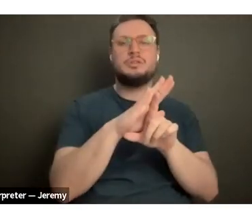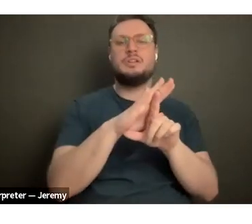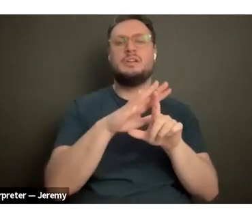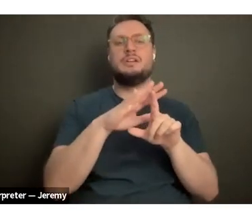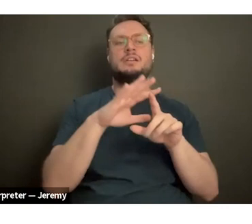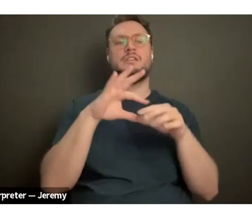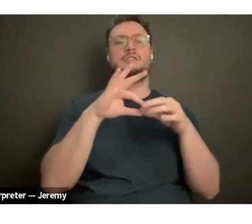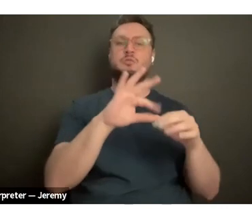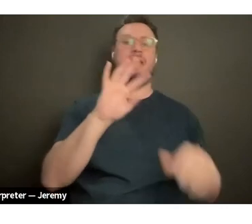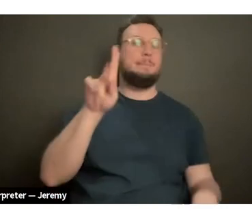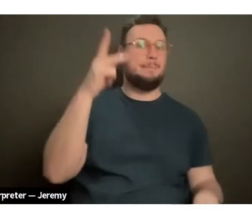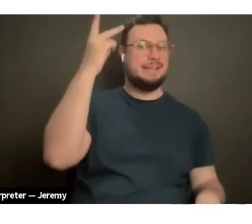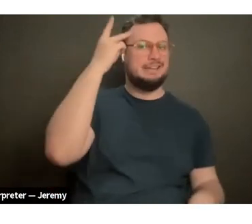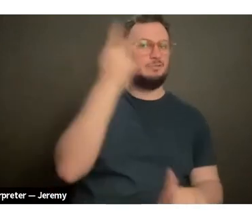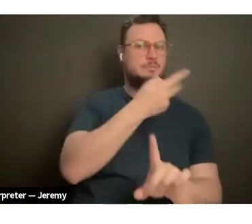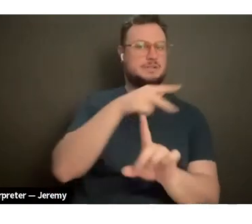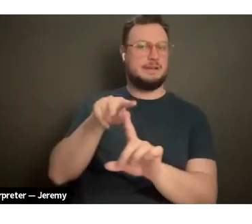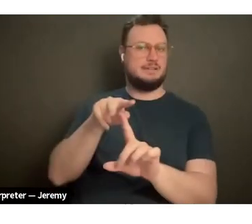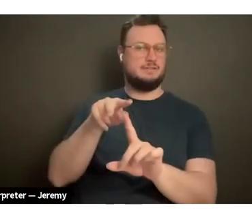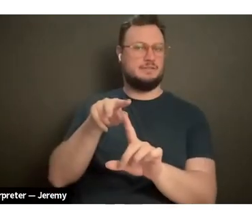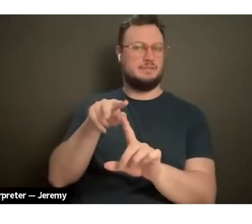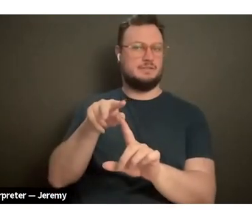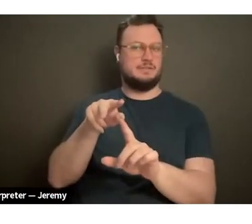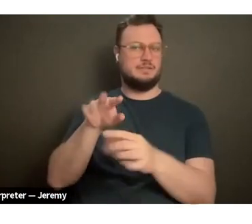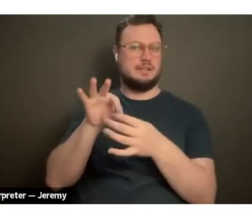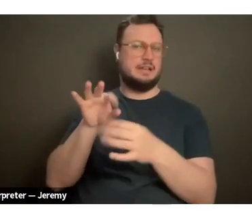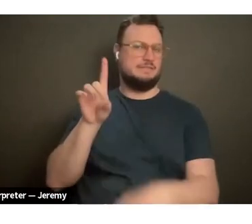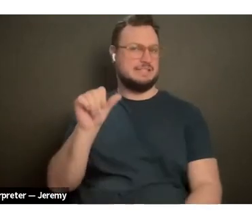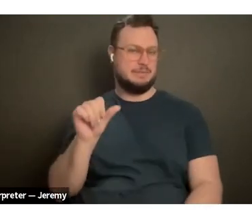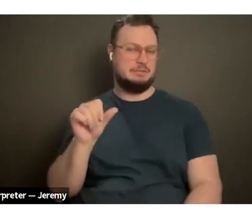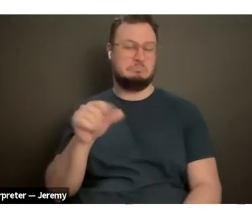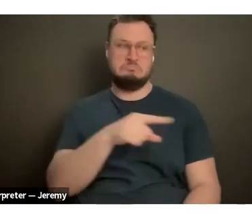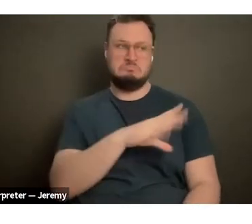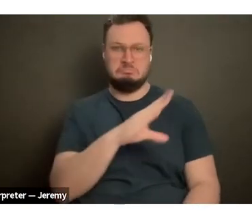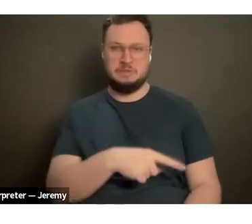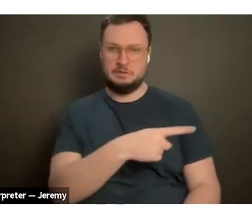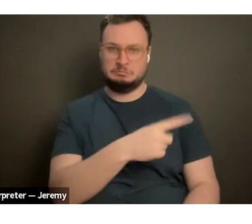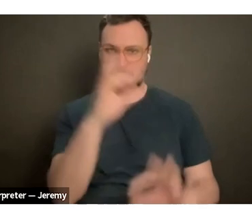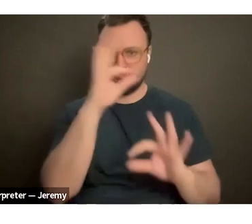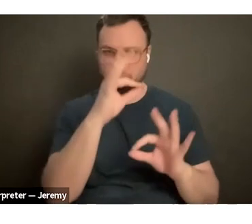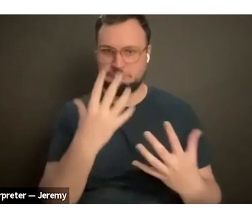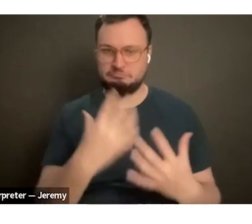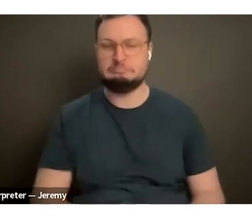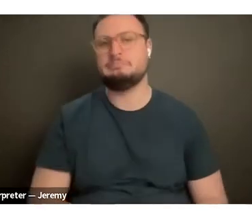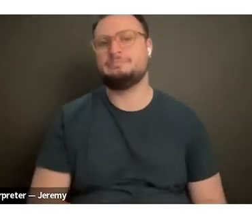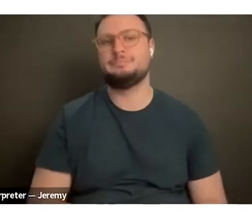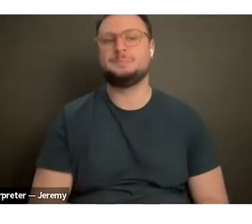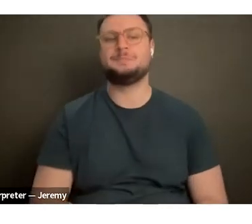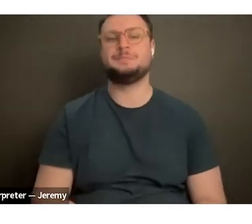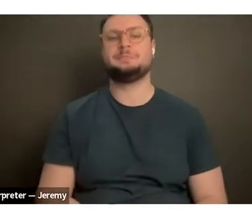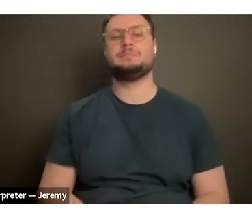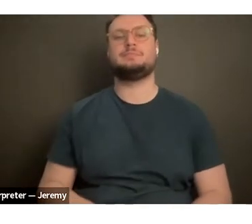exposure to a political understanding of disability. Wow, wow, wow. Next slide,